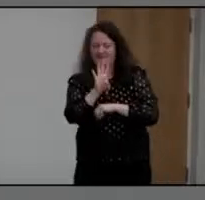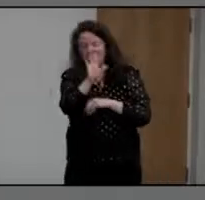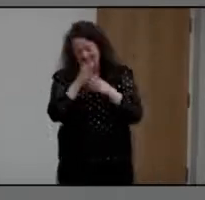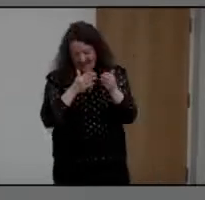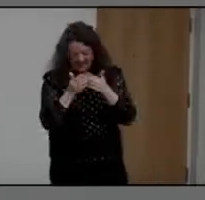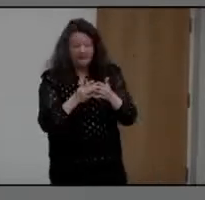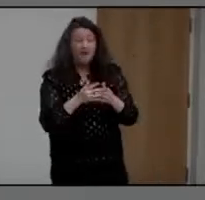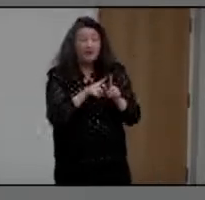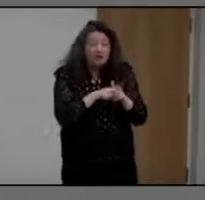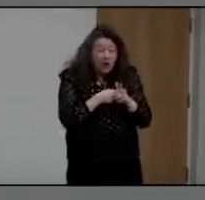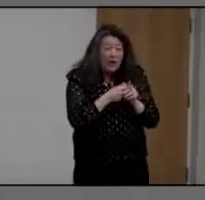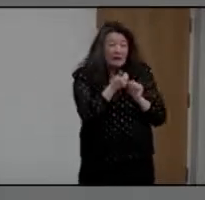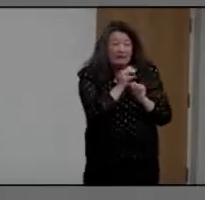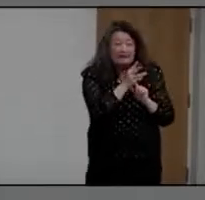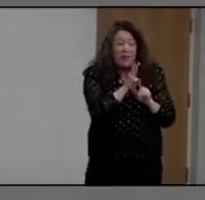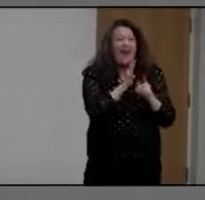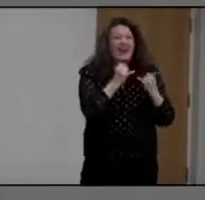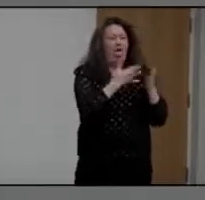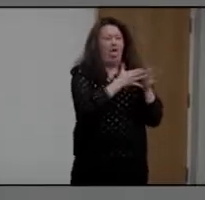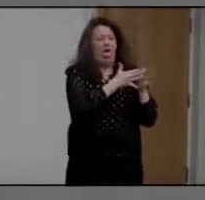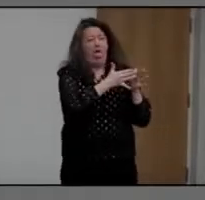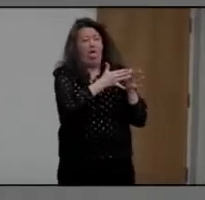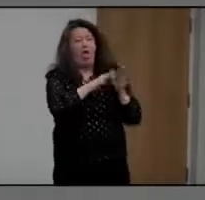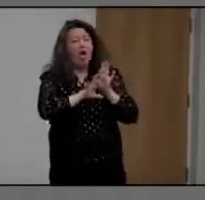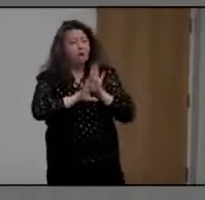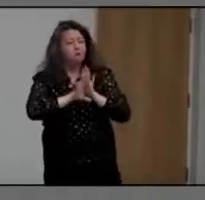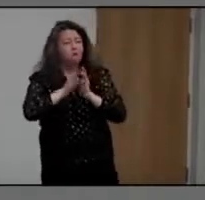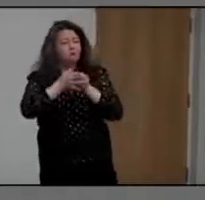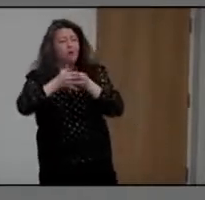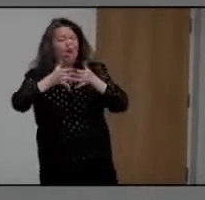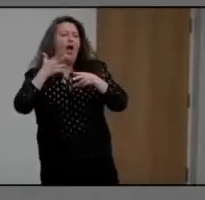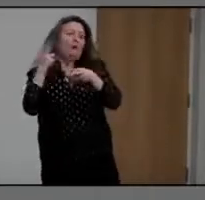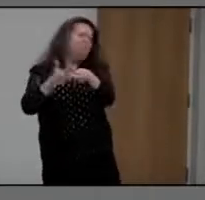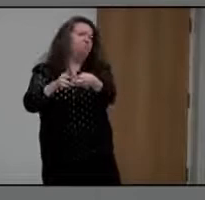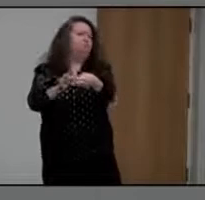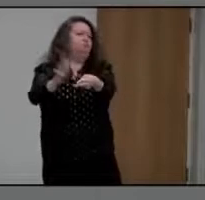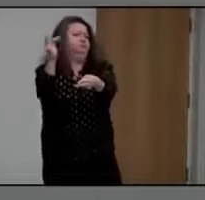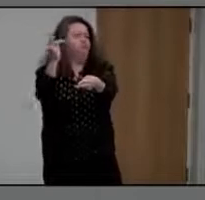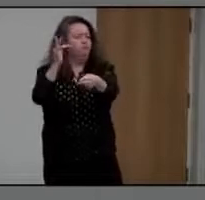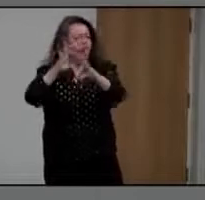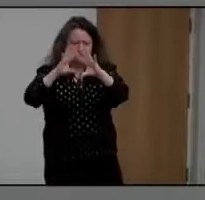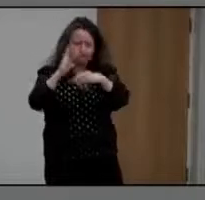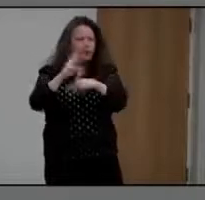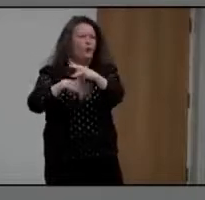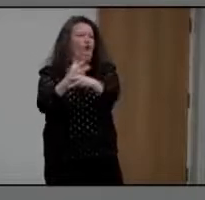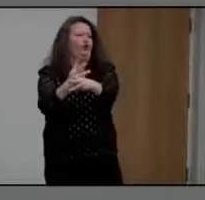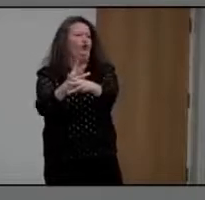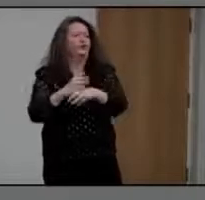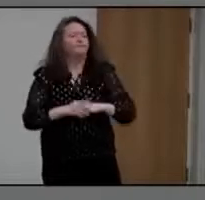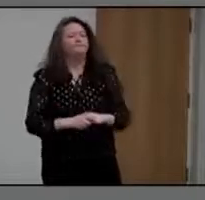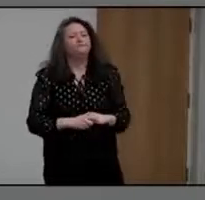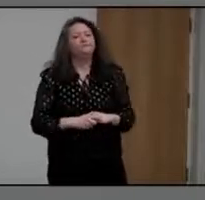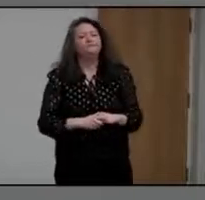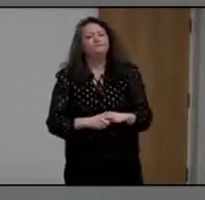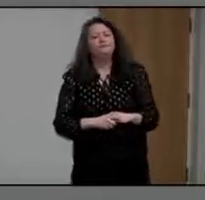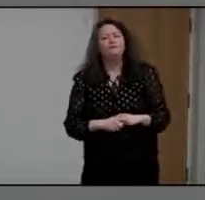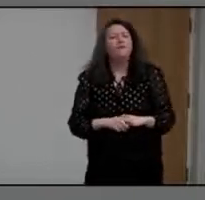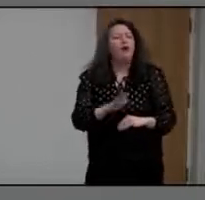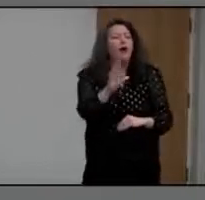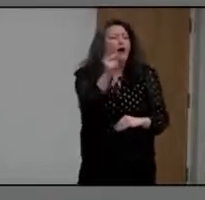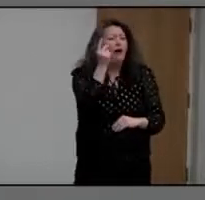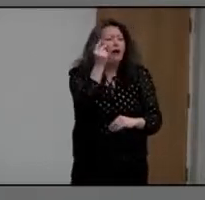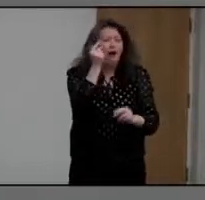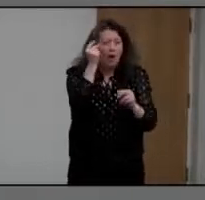artificial intelligence and machine learning research universities in the world. This is not an overnight success